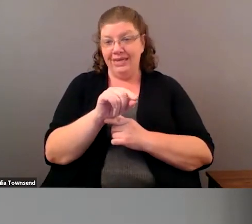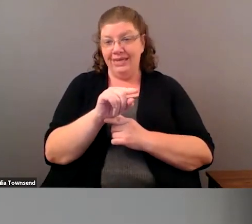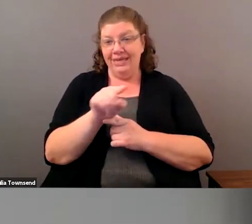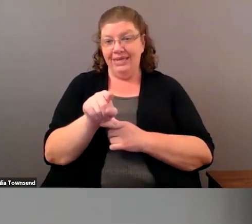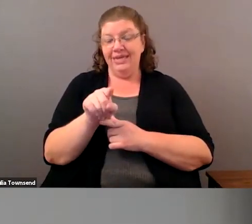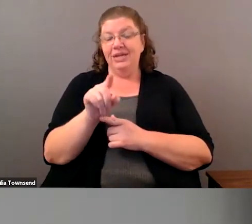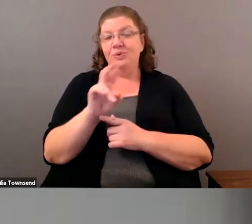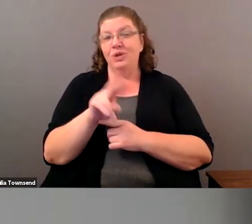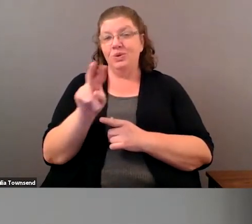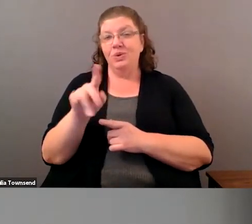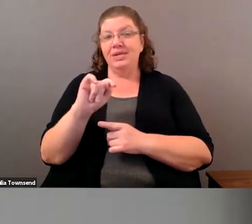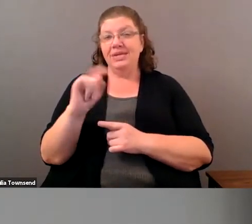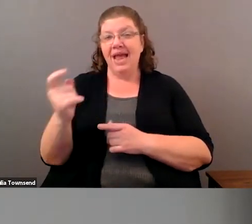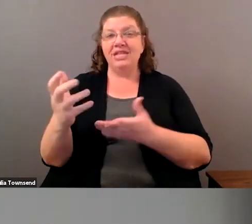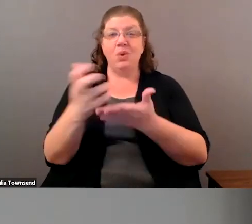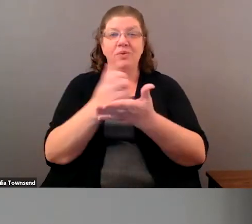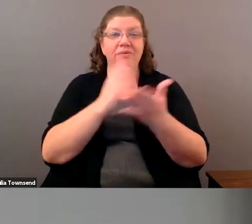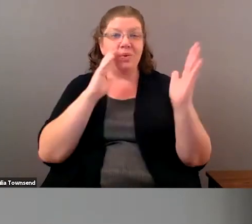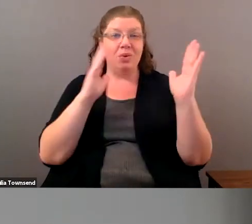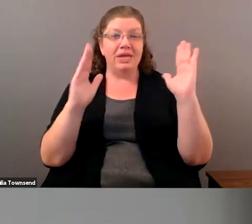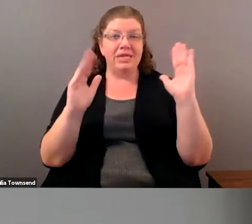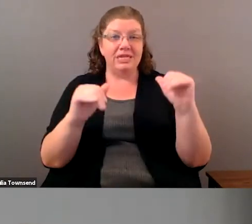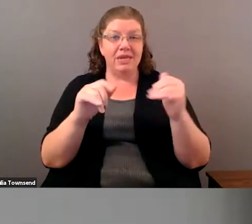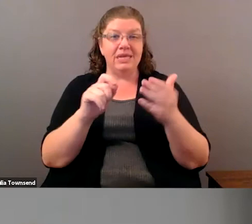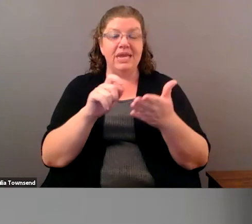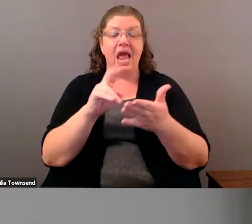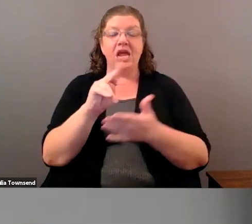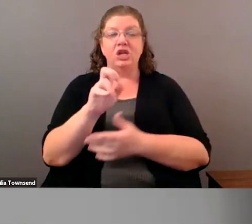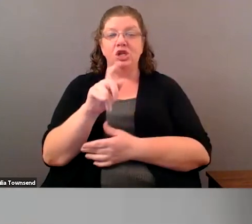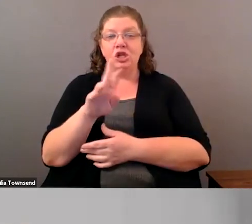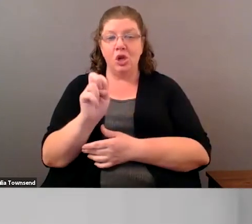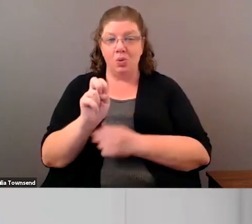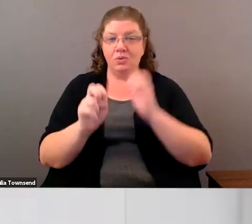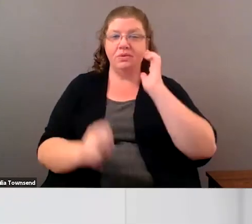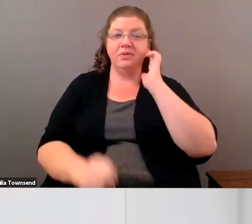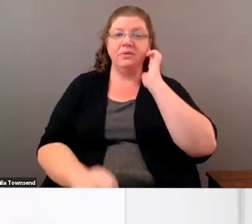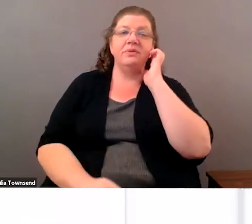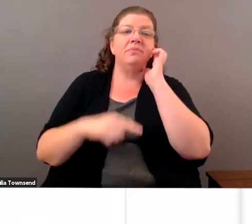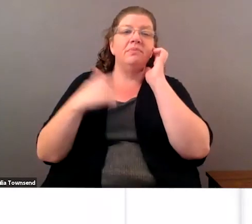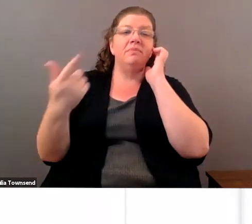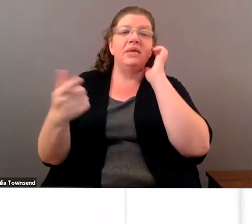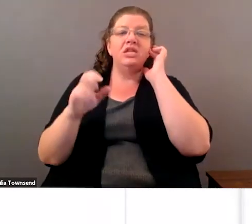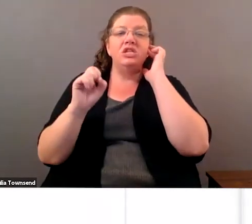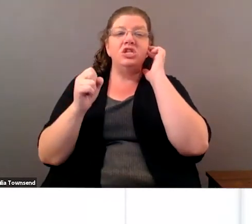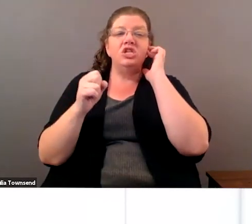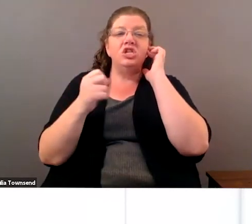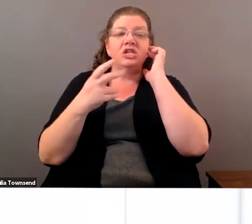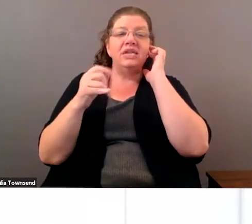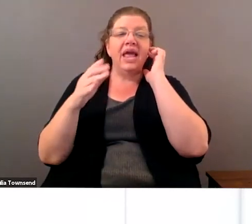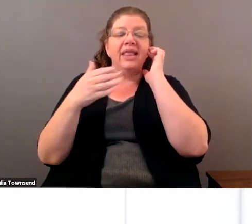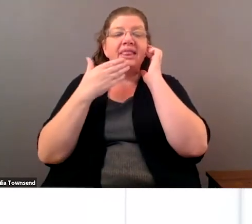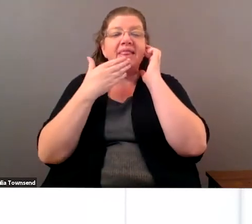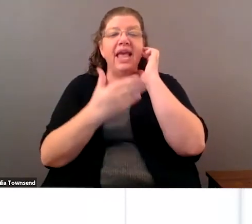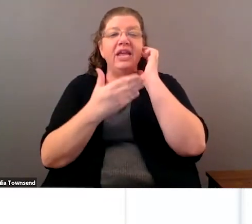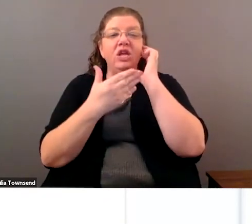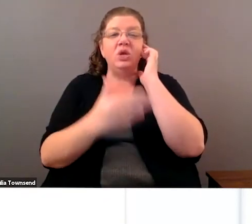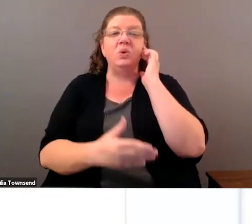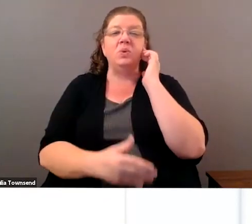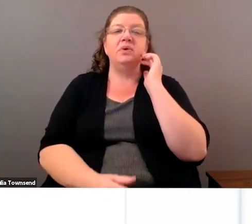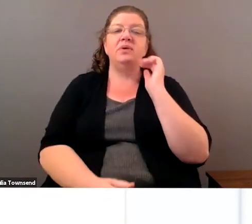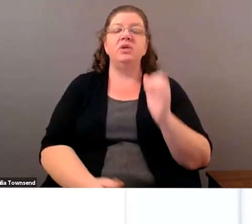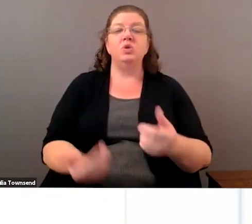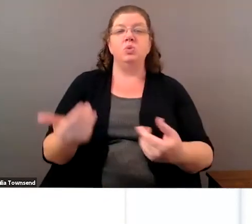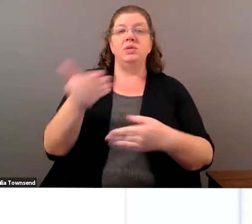2021-22 tax and revenue anticipation notes. Ms. Jette, please. Thank you, President Ford. Yes,